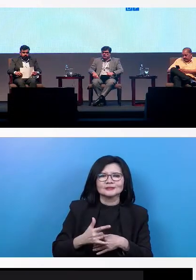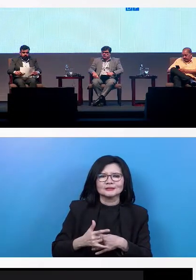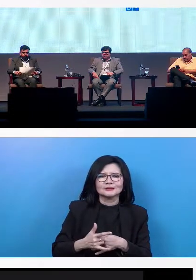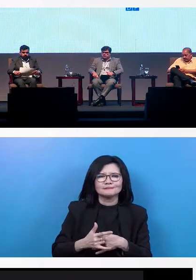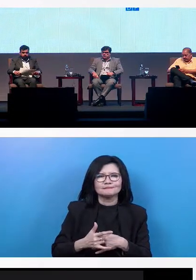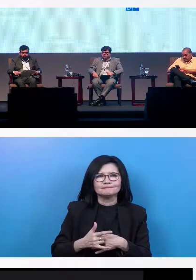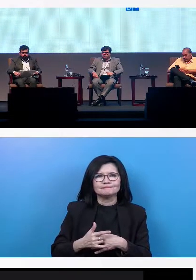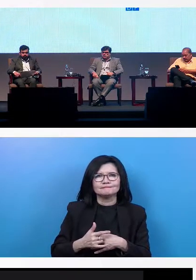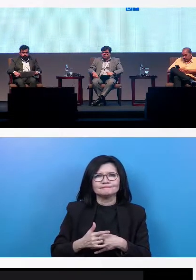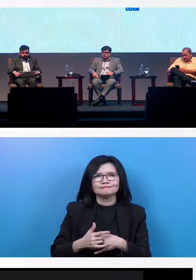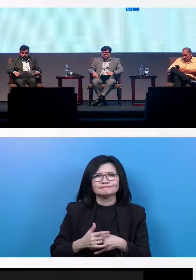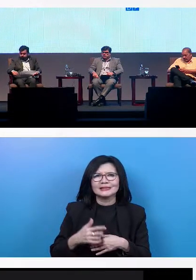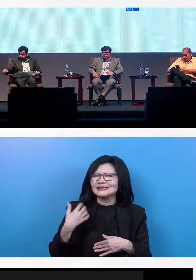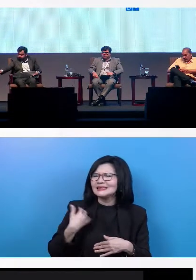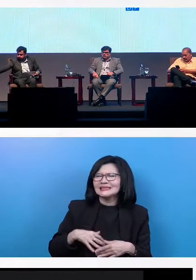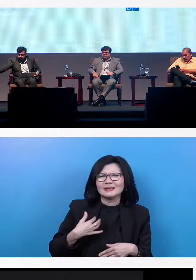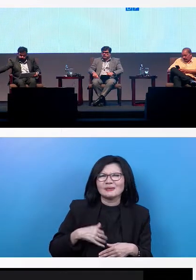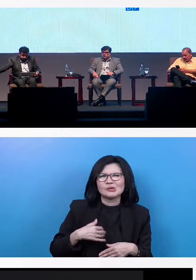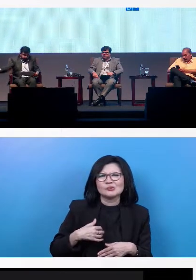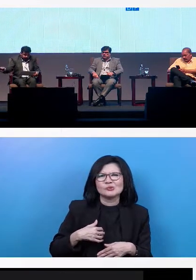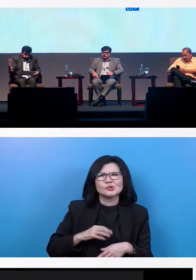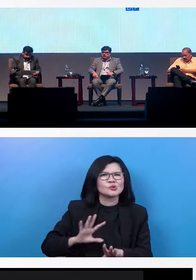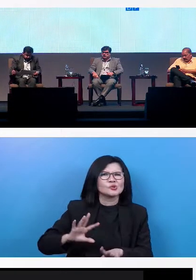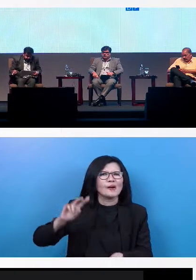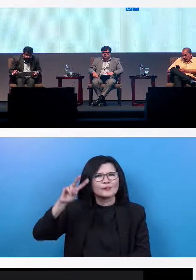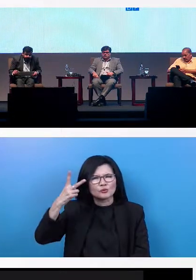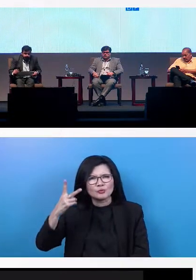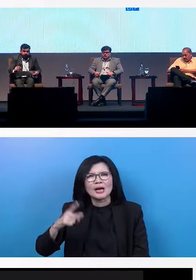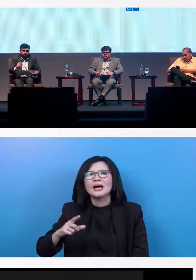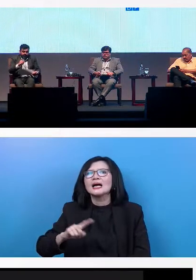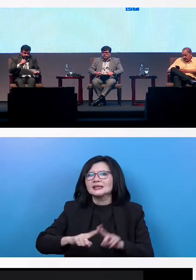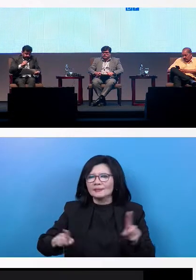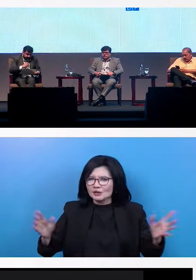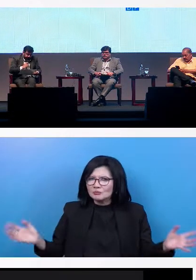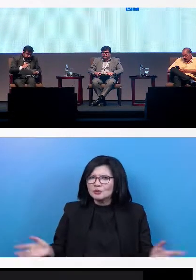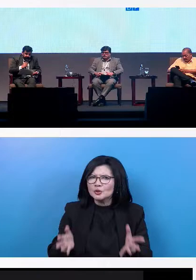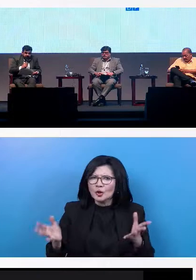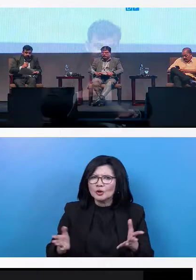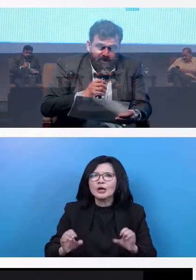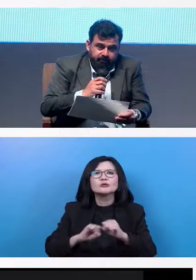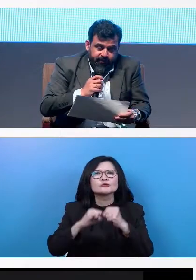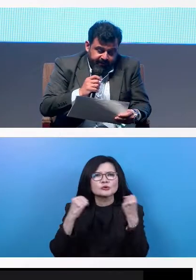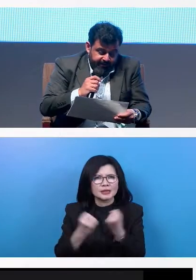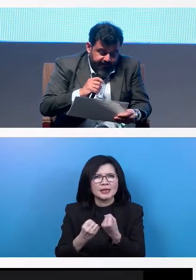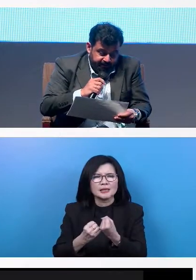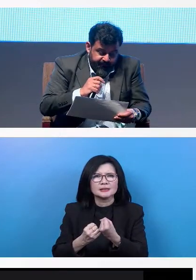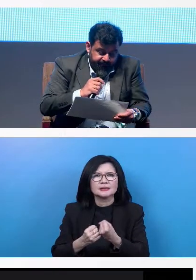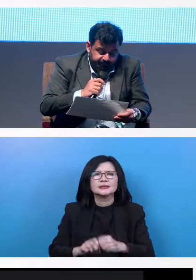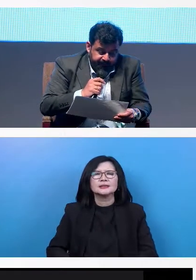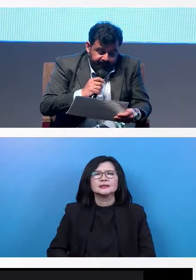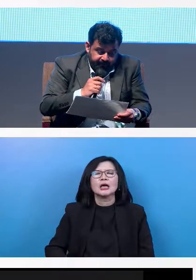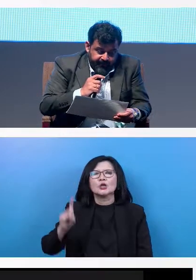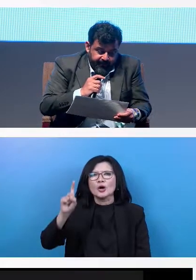to push and keep pushing on these. Over to you. Thank you very much, Sean, for that.